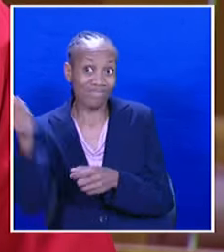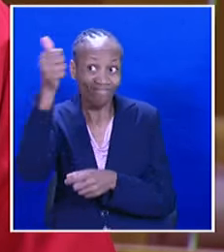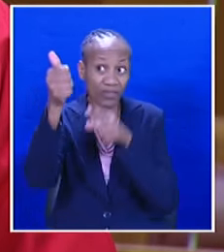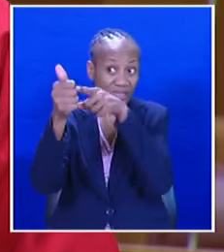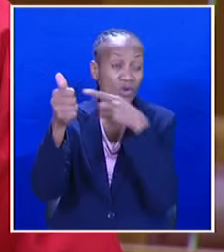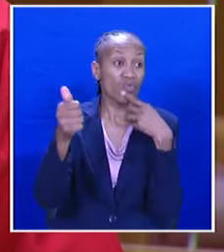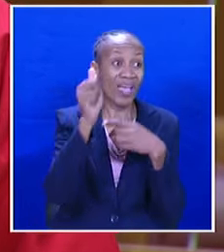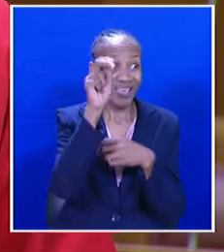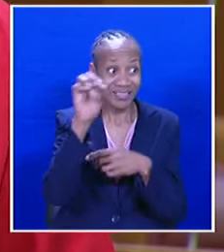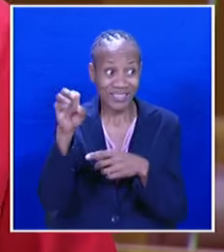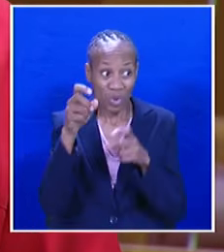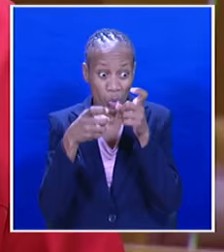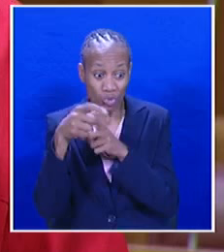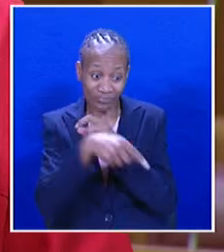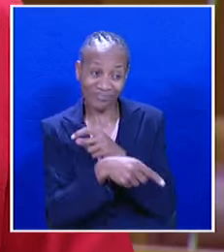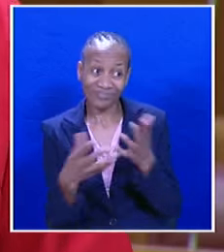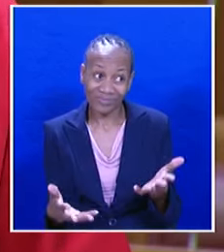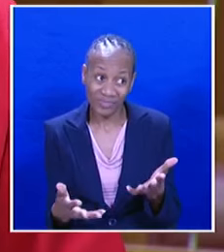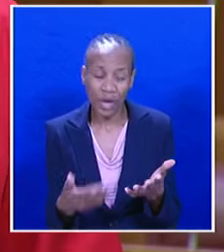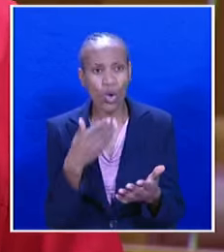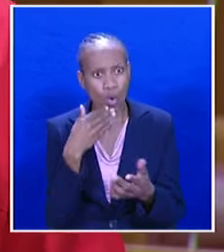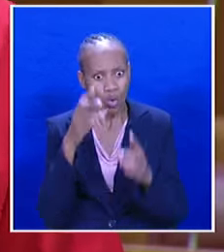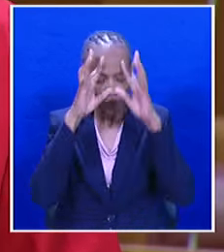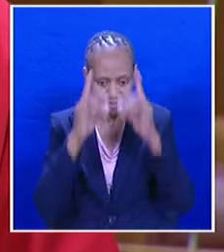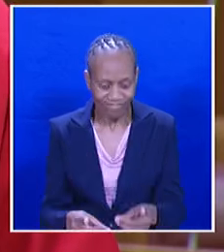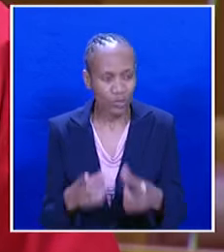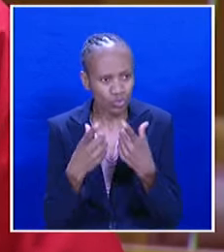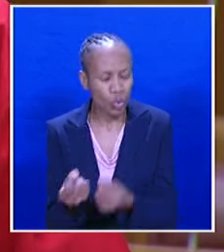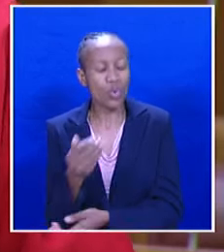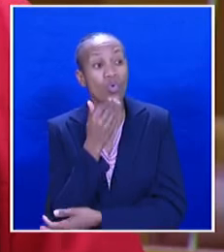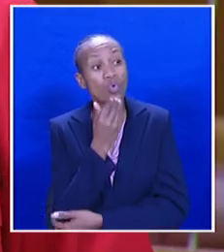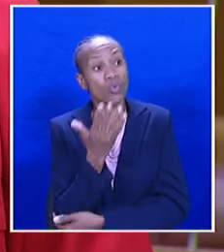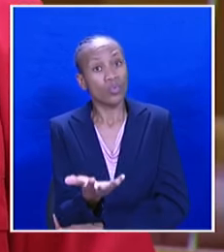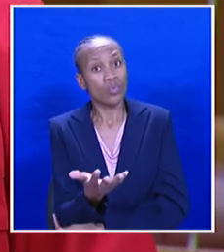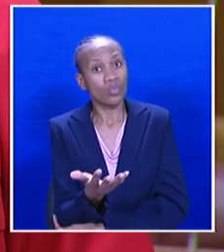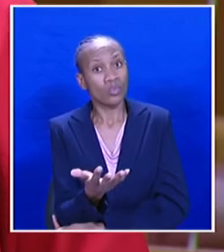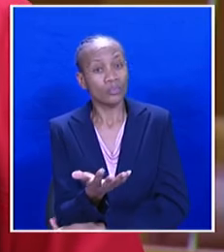to toe the line or not the line on the party politics?